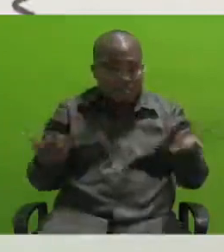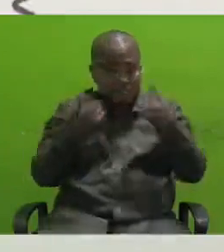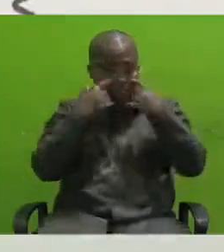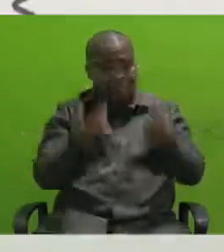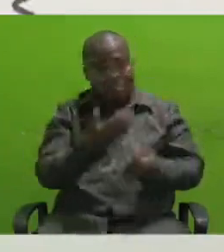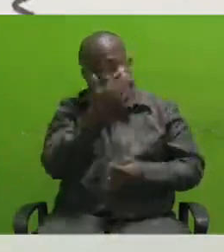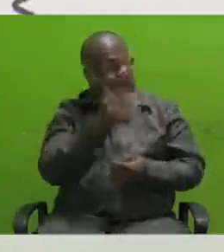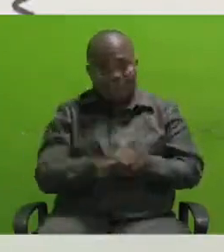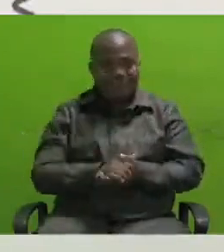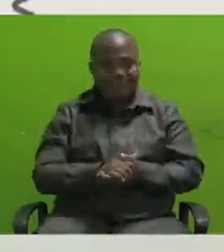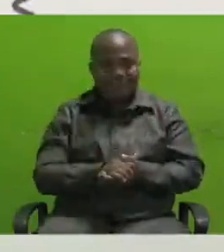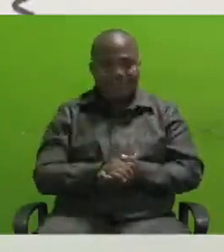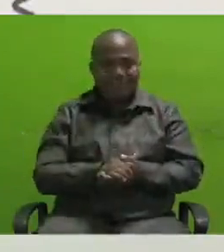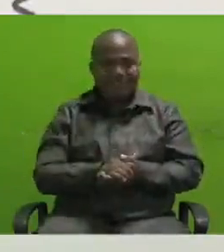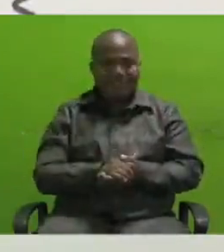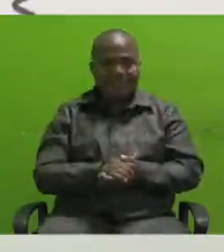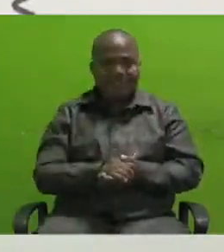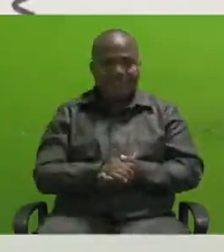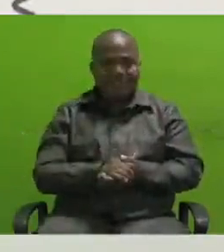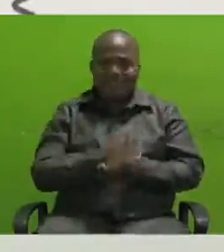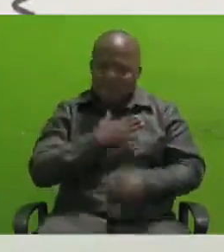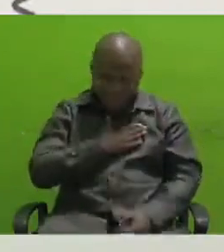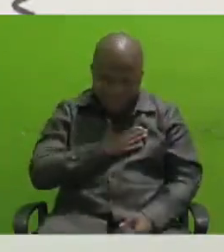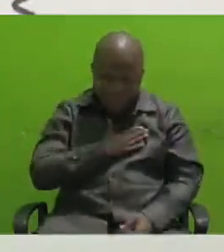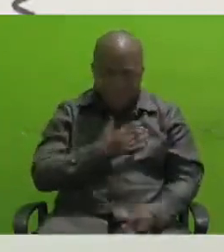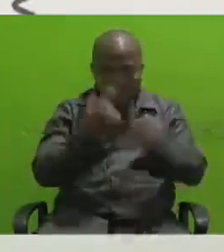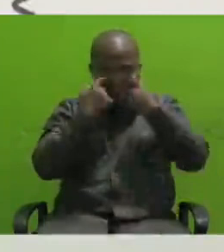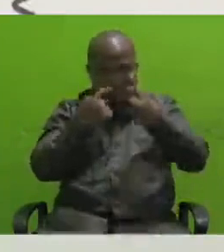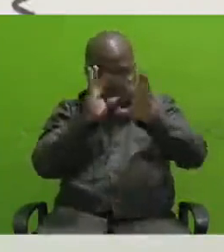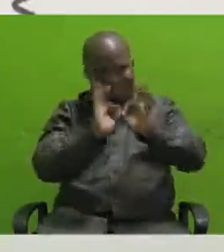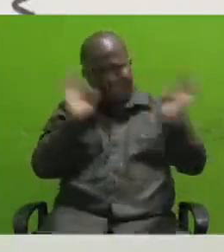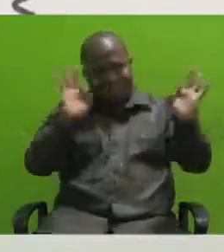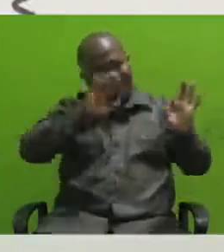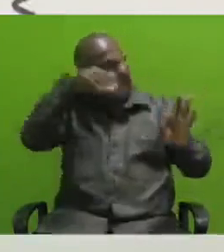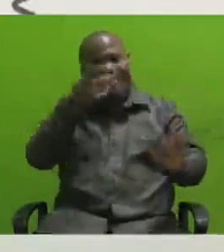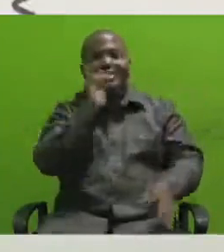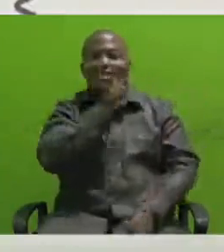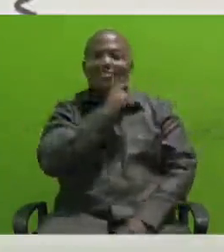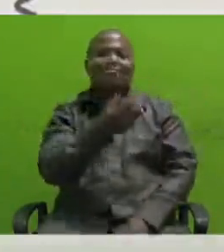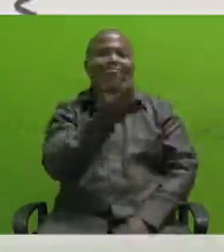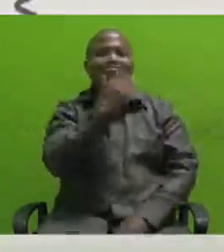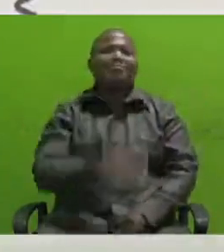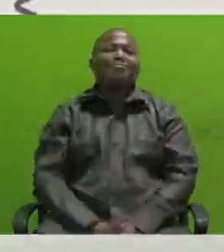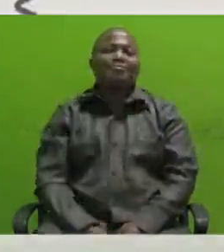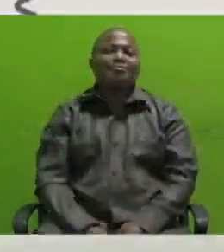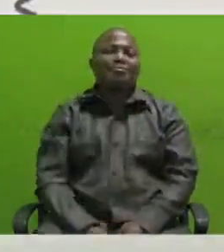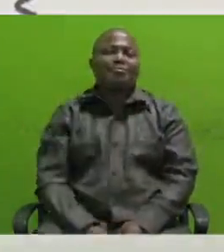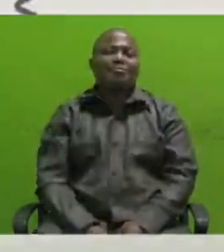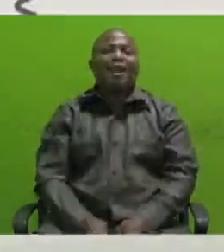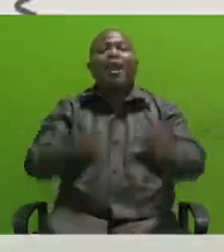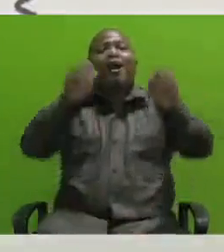anything from the table? Please check it clearly and then give us the answer. Okay, very